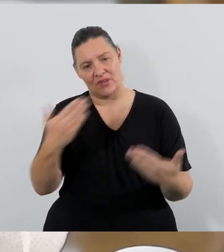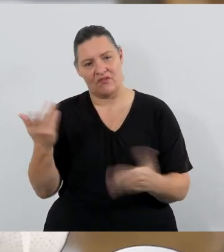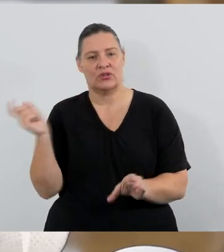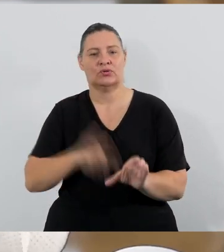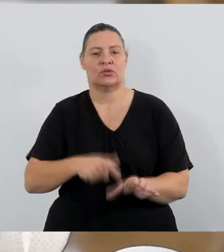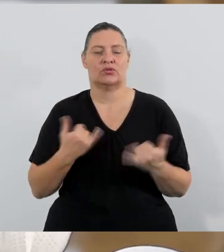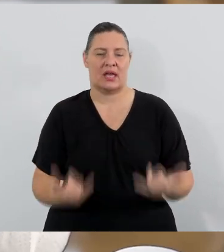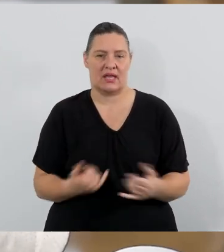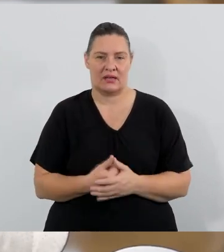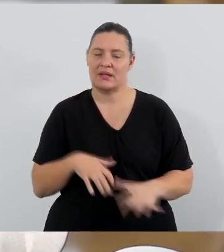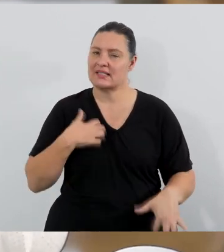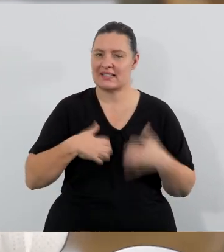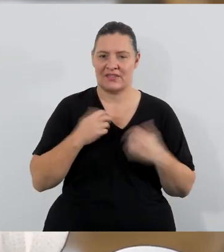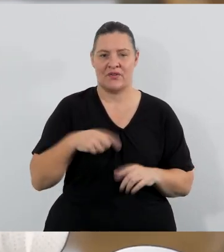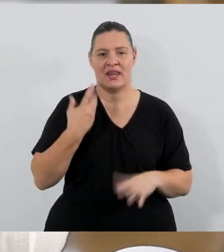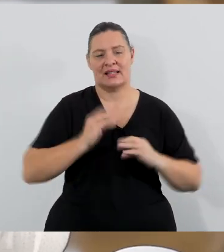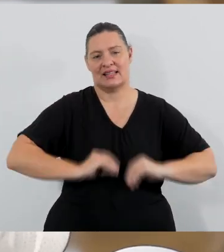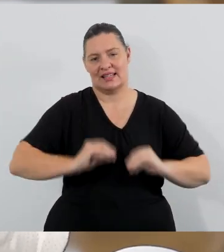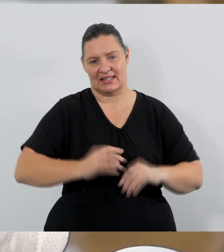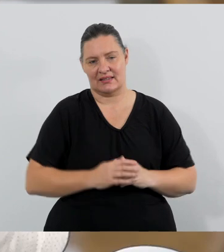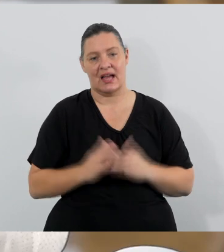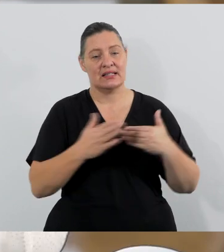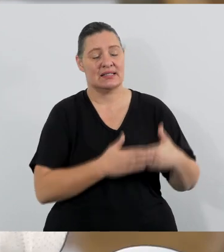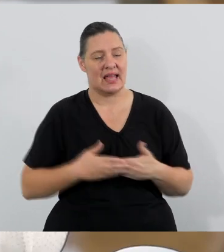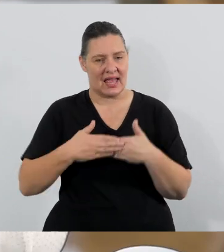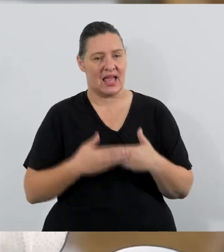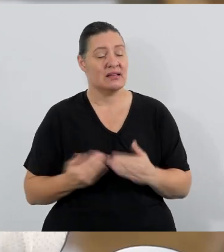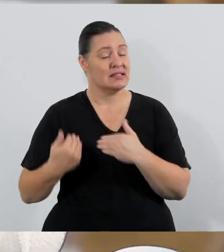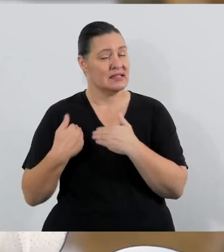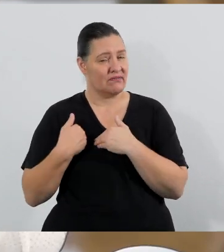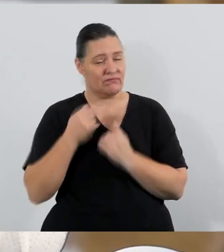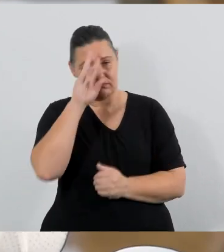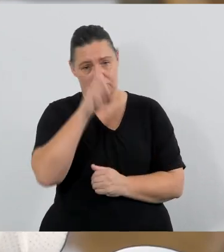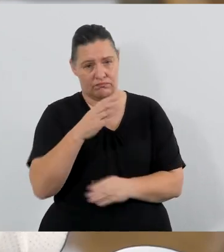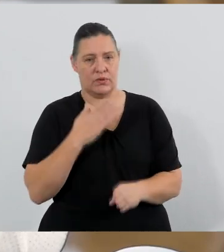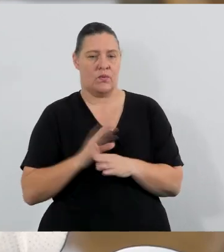joining me today. I'm looking forward to our next lesson. Take care, stay safe, and